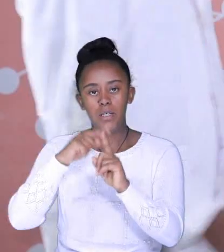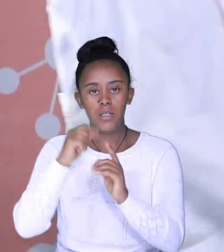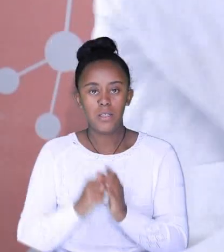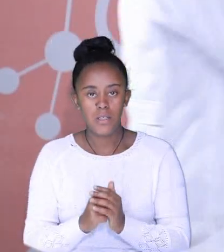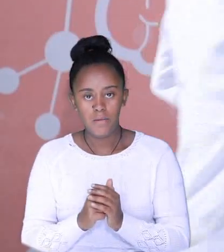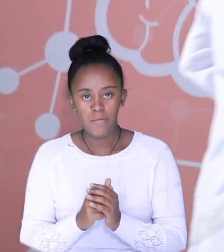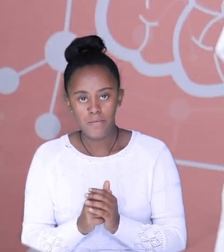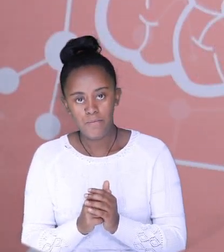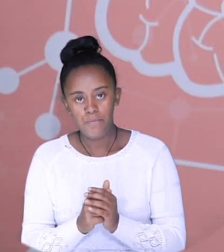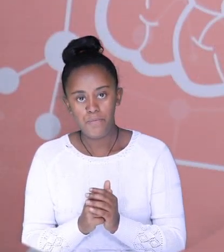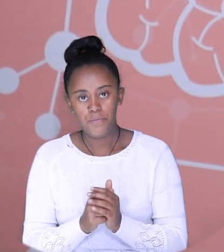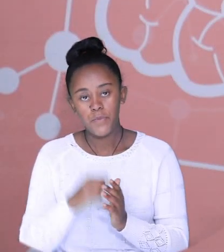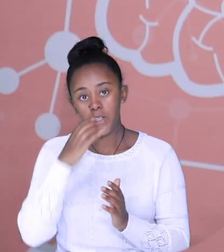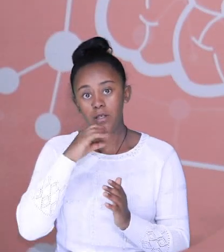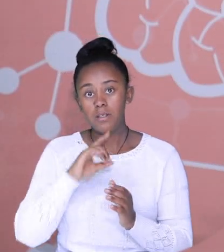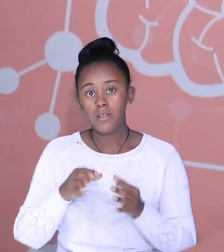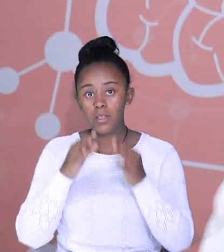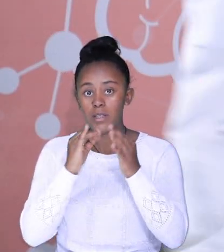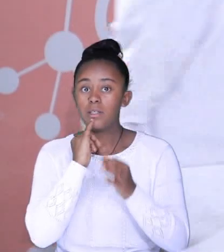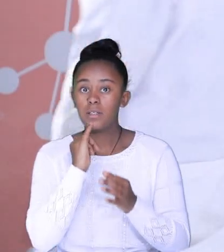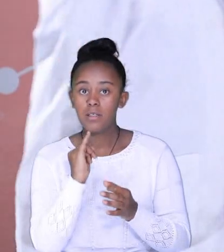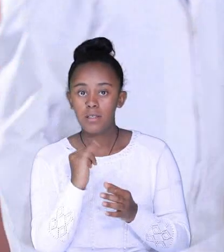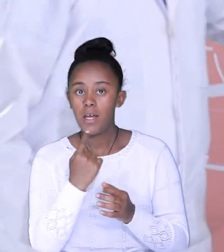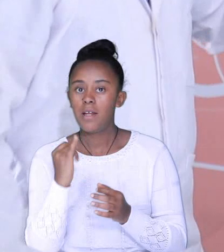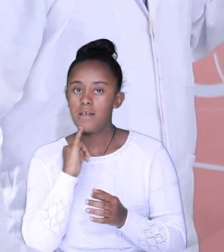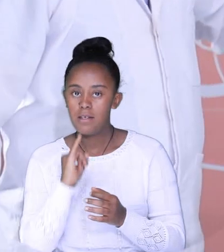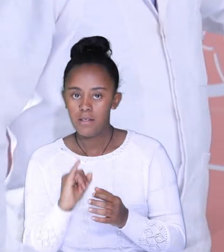transfer occurs when there is